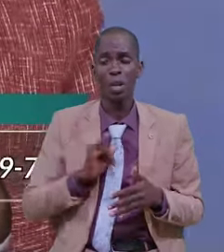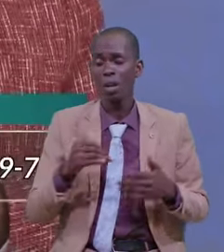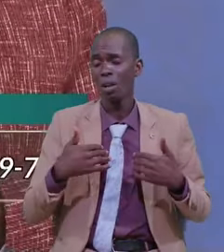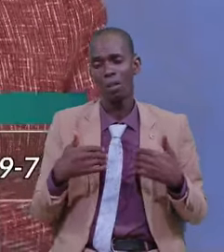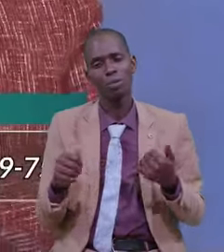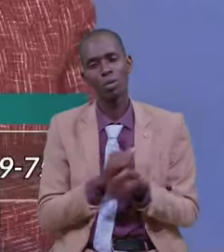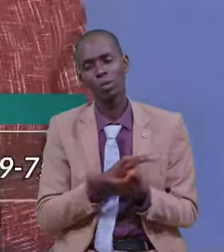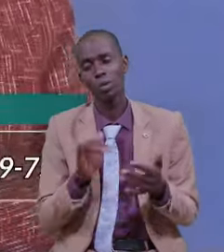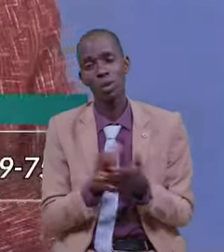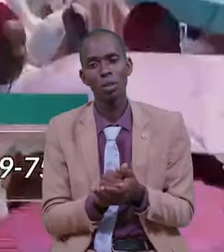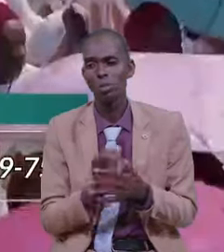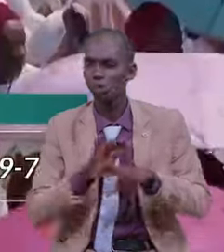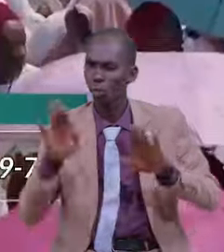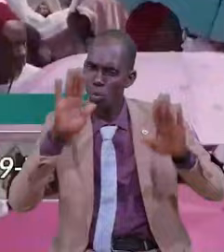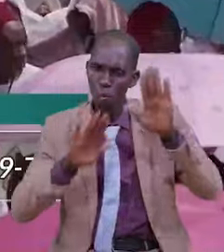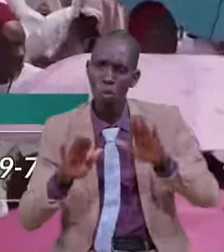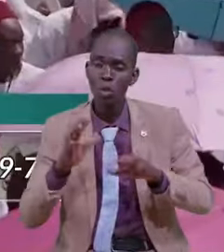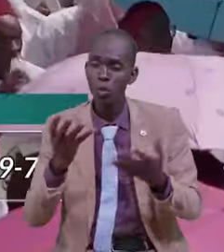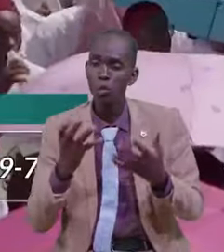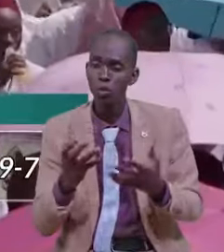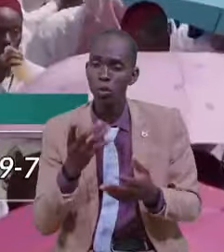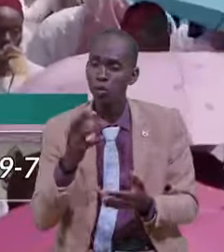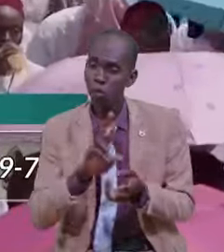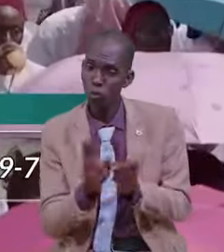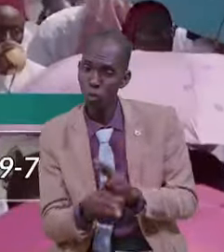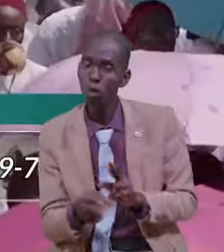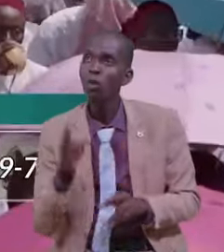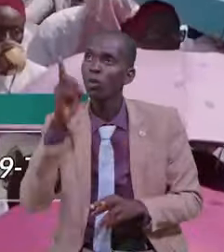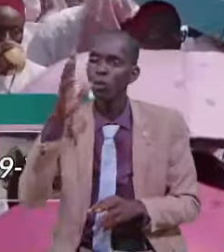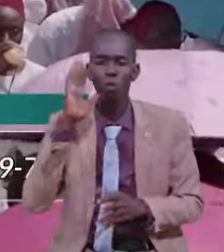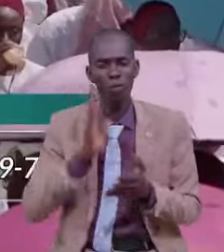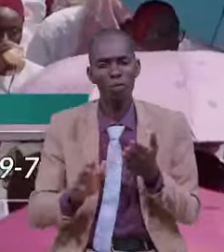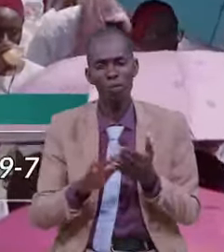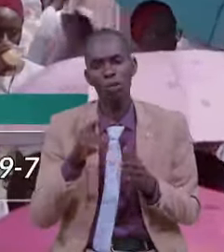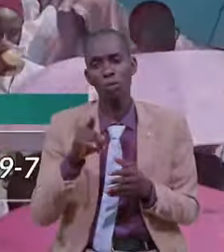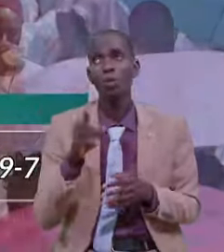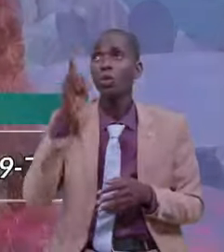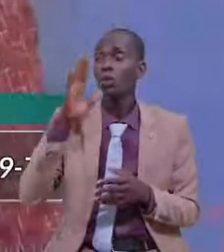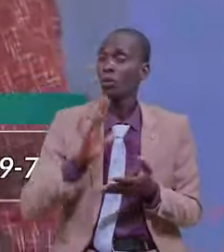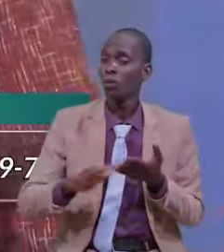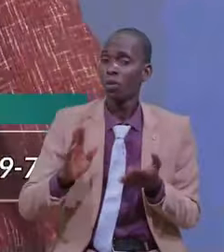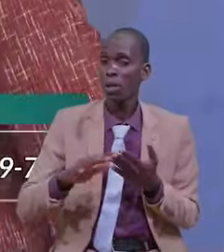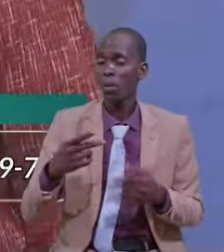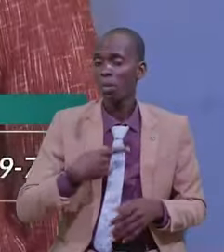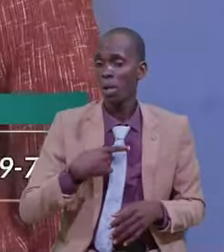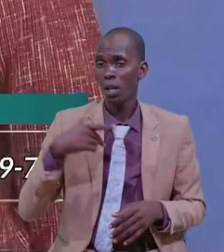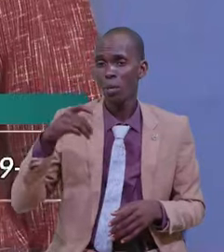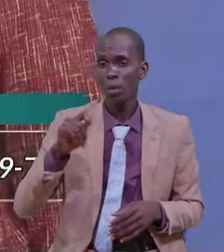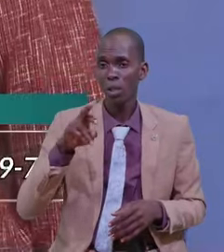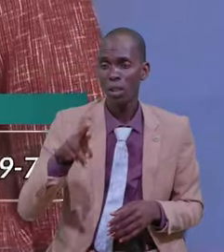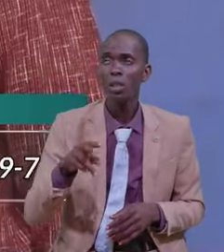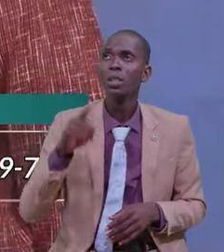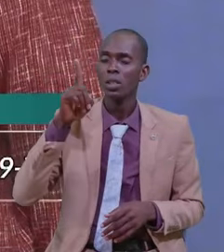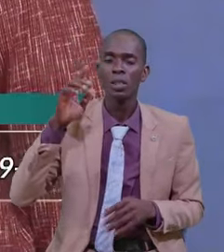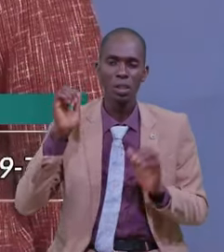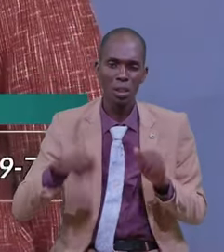will forgive you. He forgave Peter. He will forgive you. He turned his life around. He